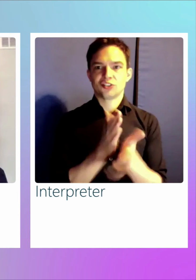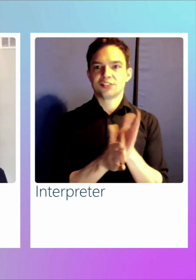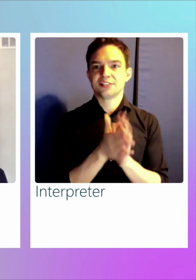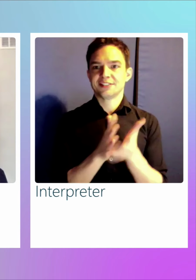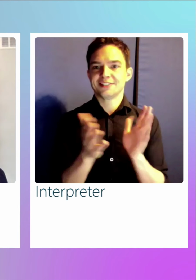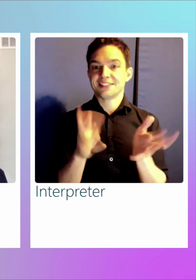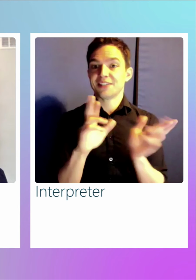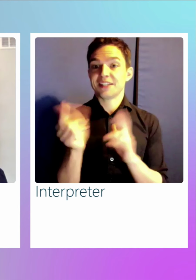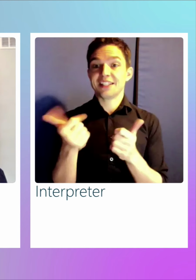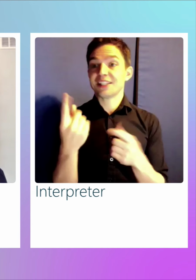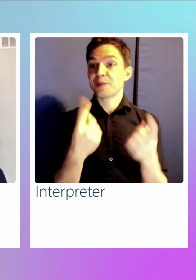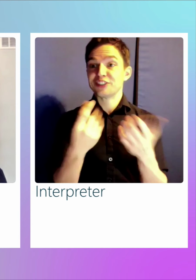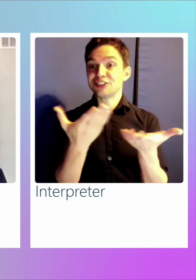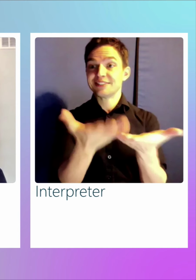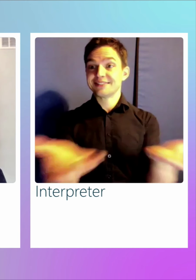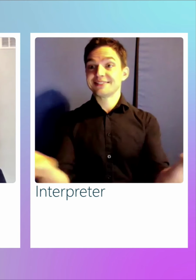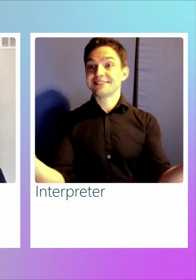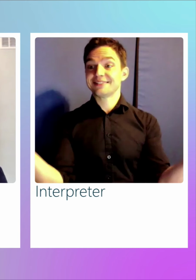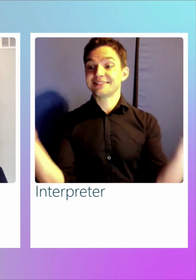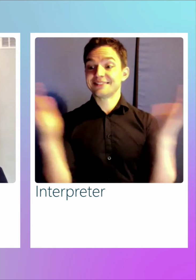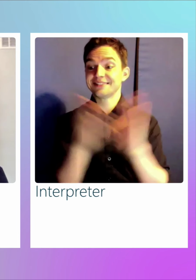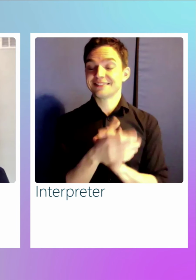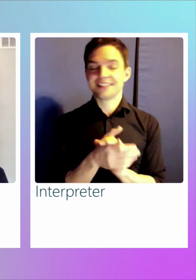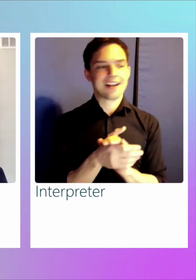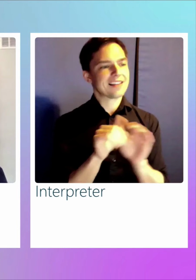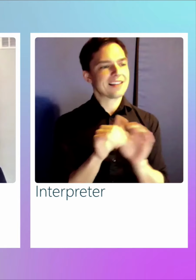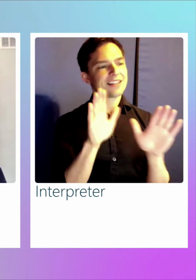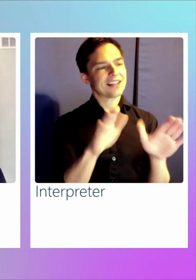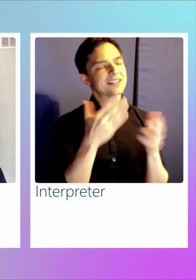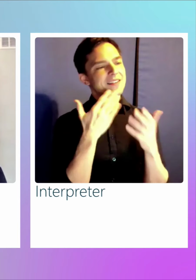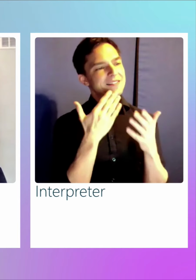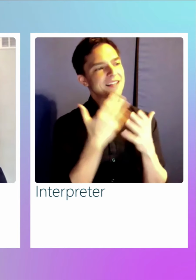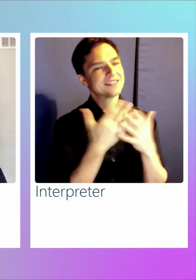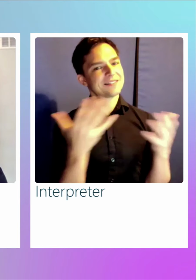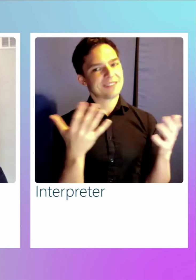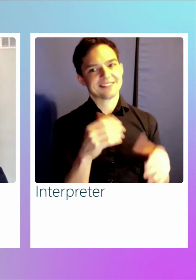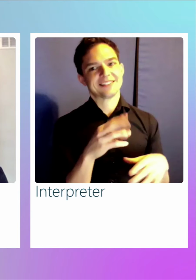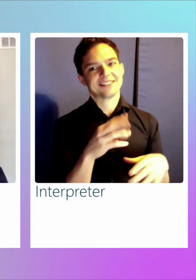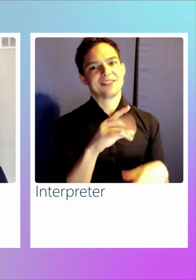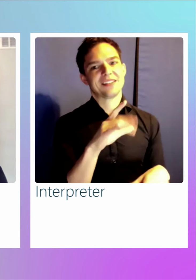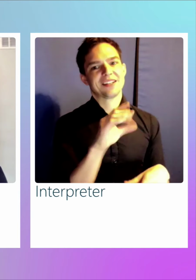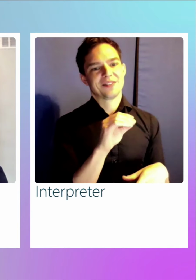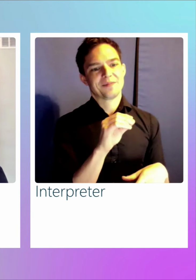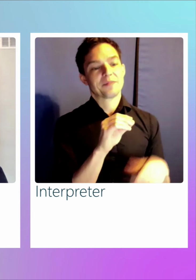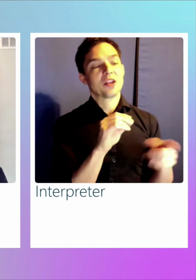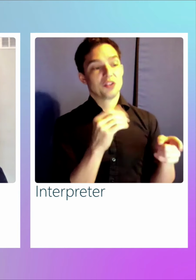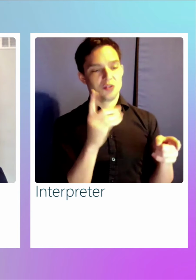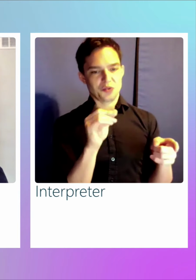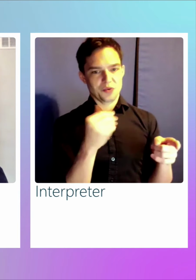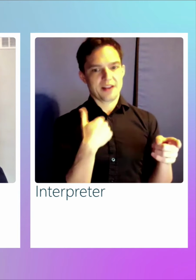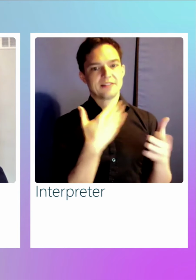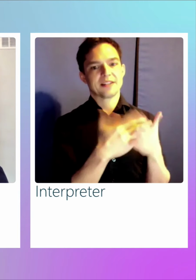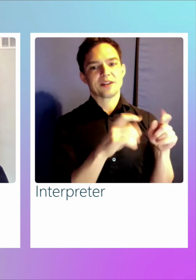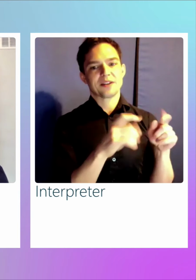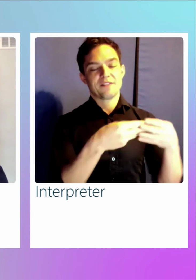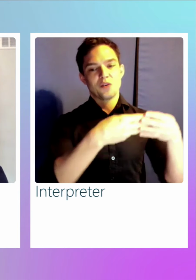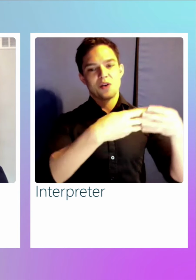Brandy, do you have any questions? That was awesome, Wilco. Thank you. Really great job. You do have questions, quite a